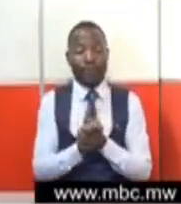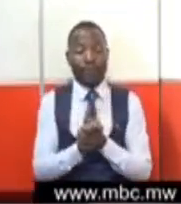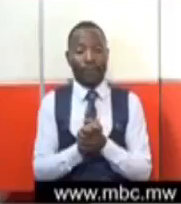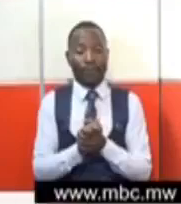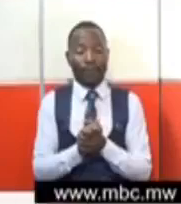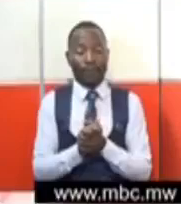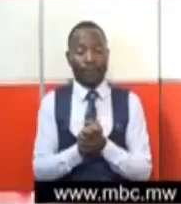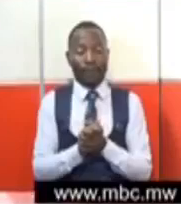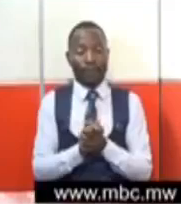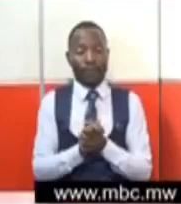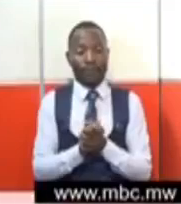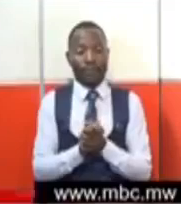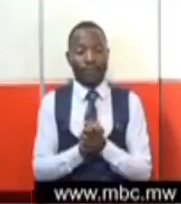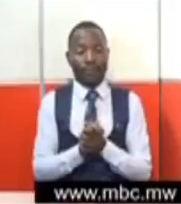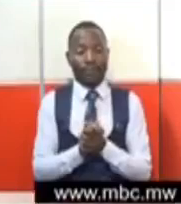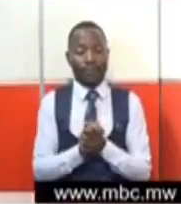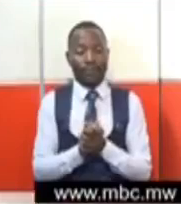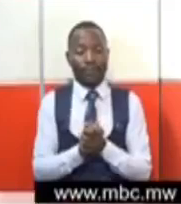teams.